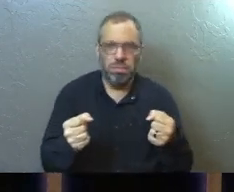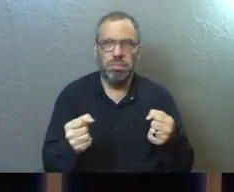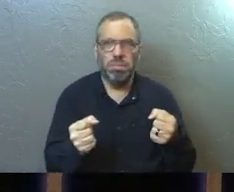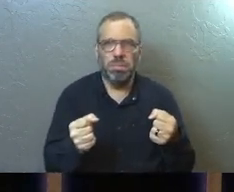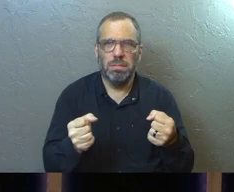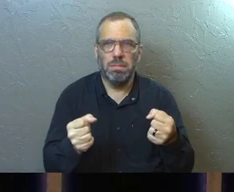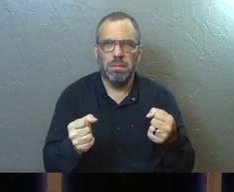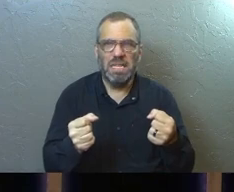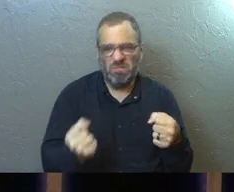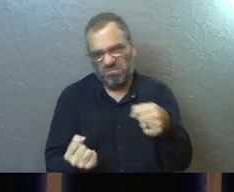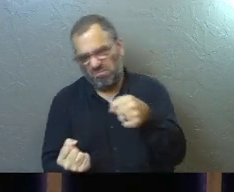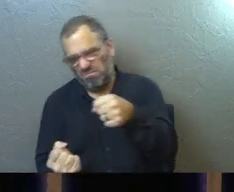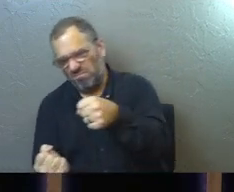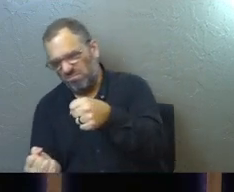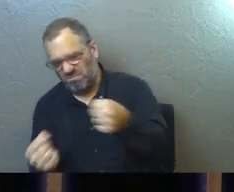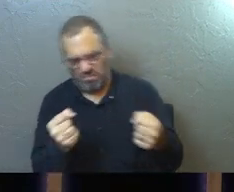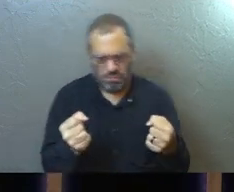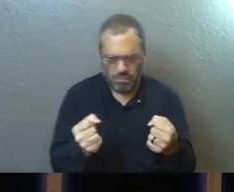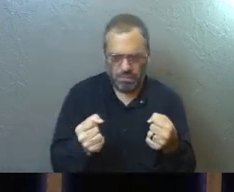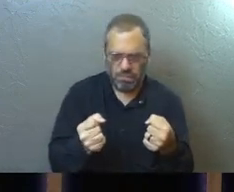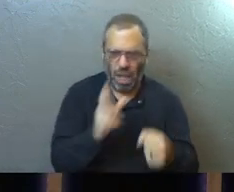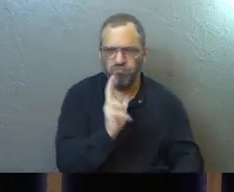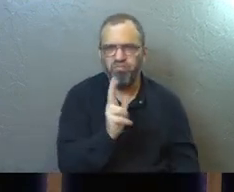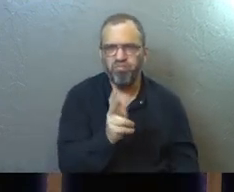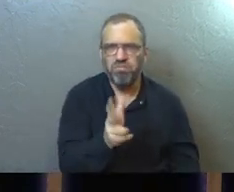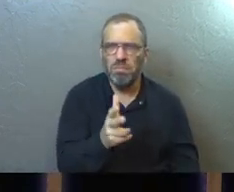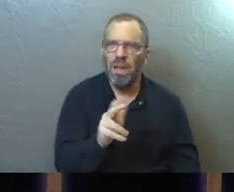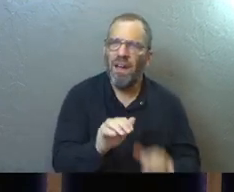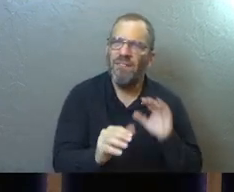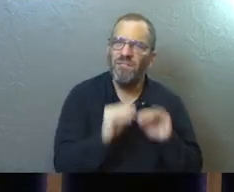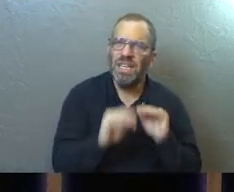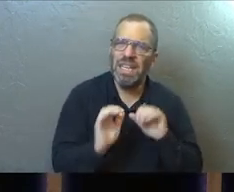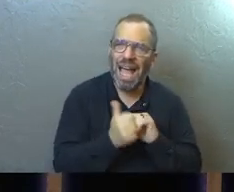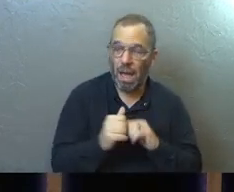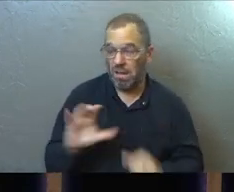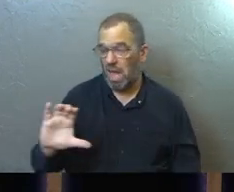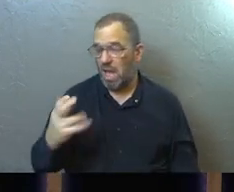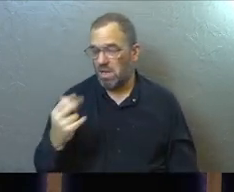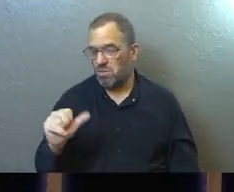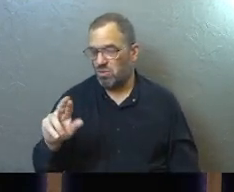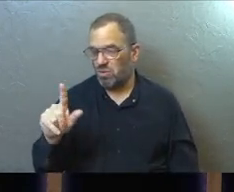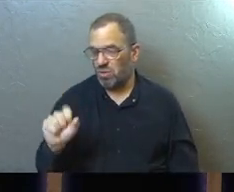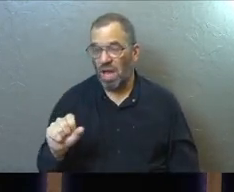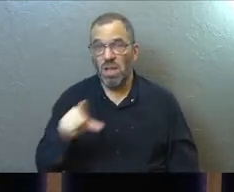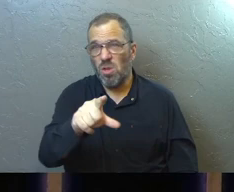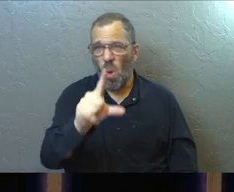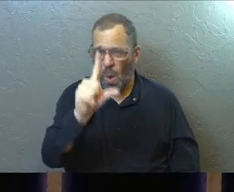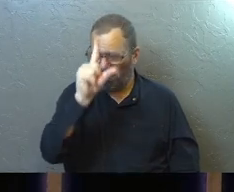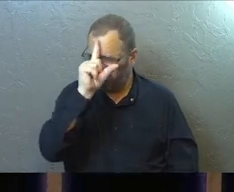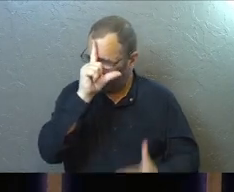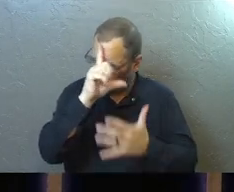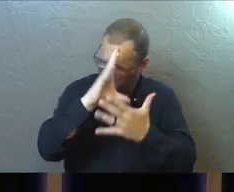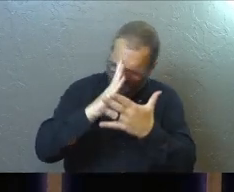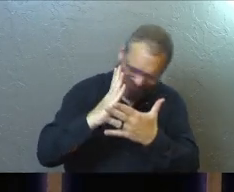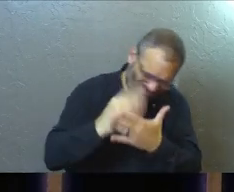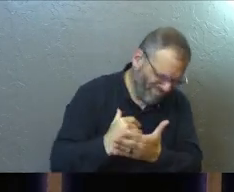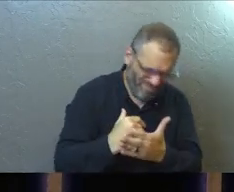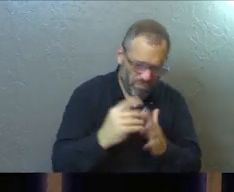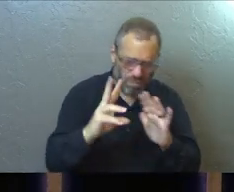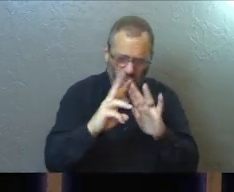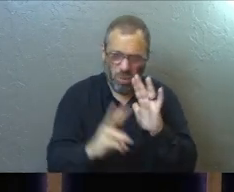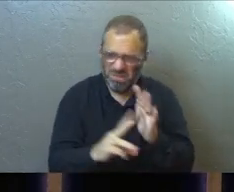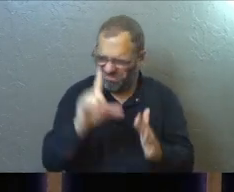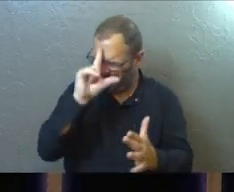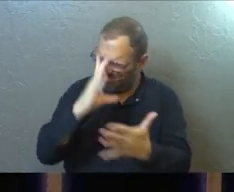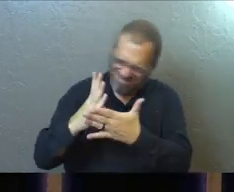back. How do we fix that? Like Spurgeon said, we have a warped will.